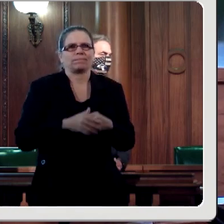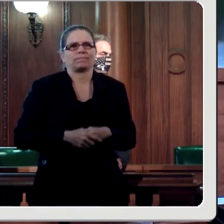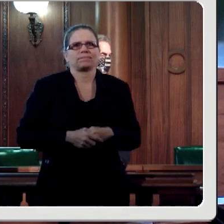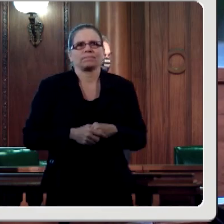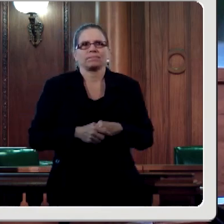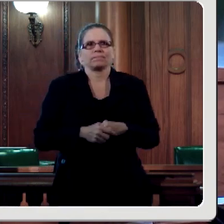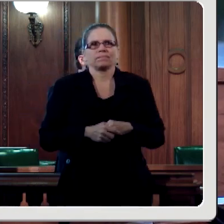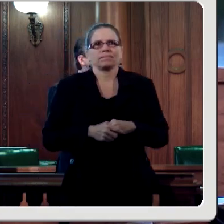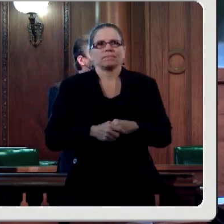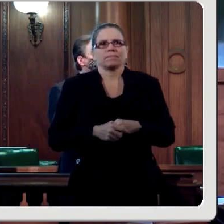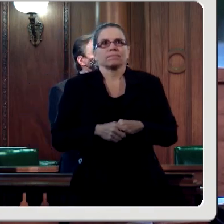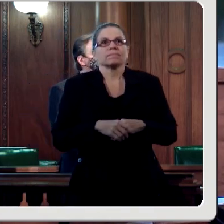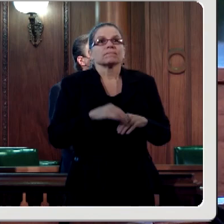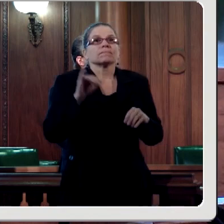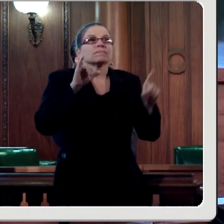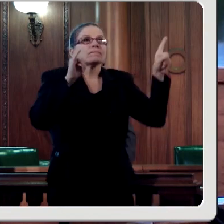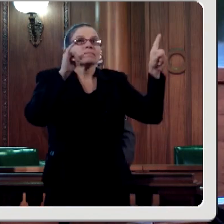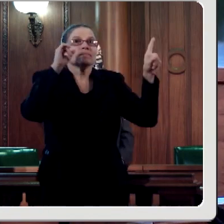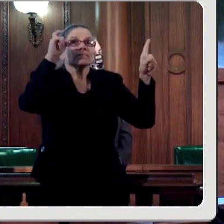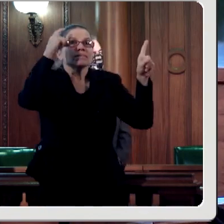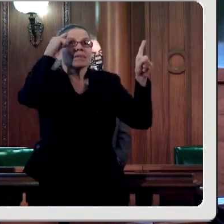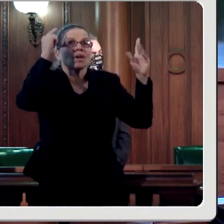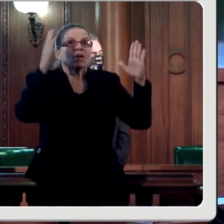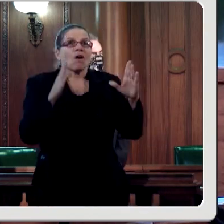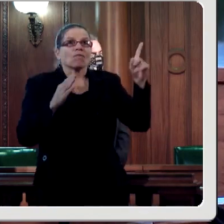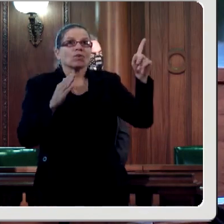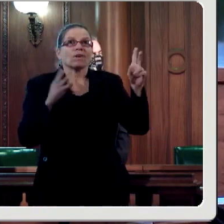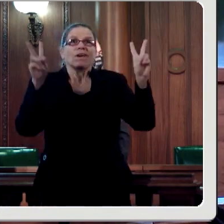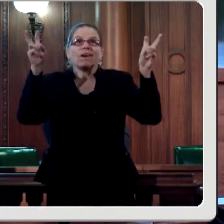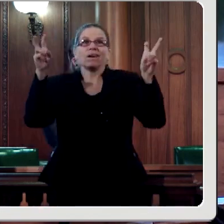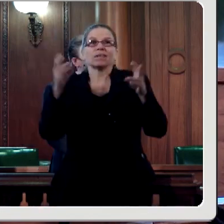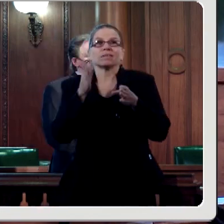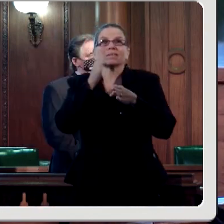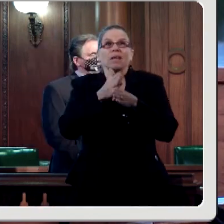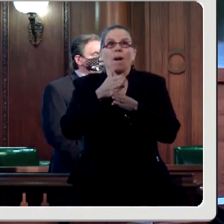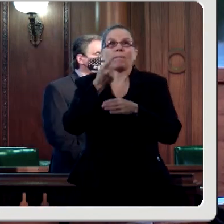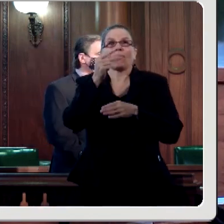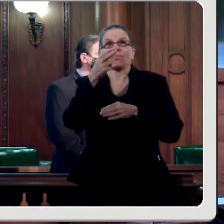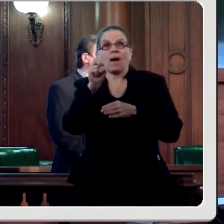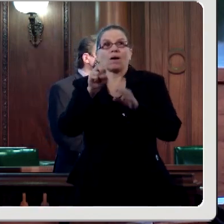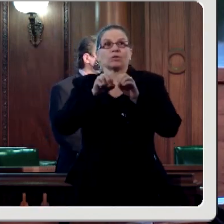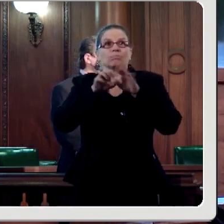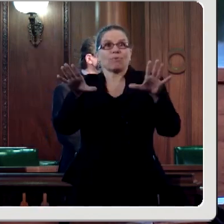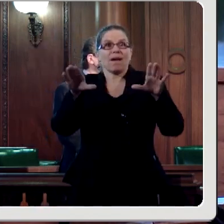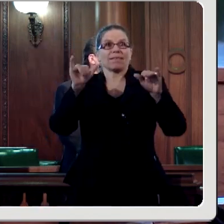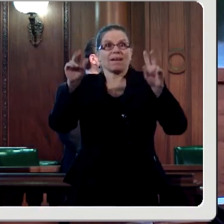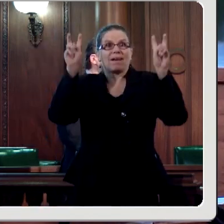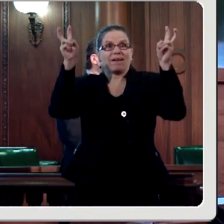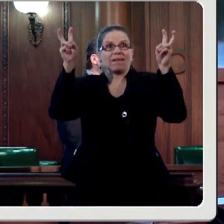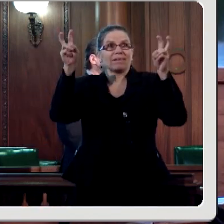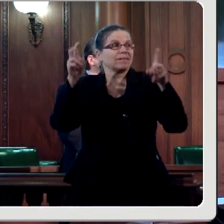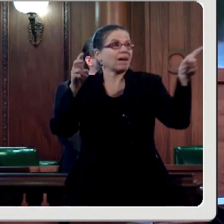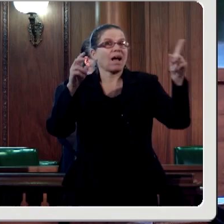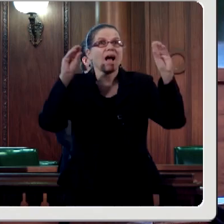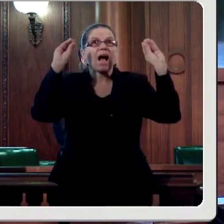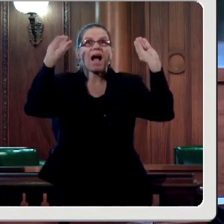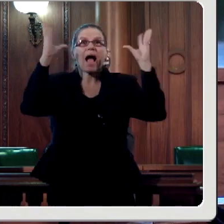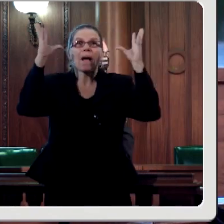doing an excellent job, and I am very grateful to AMR. Overall, they've tested